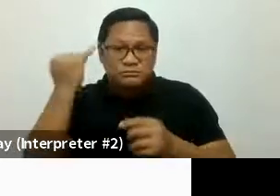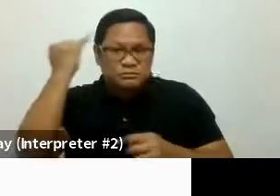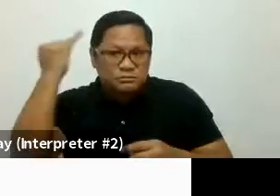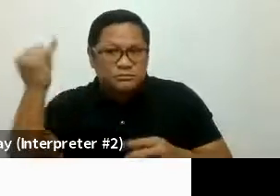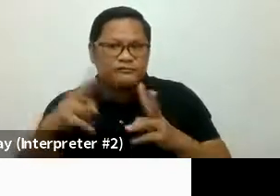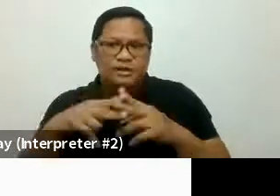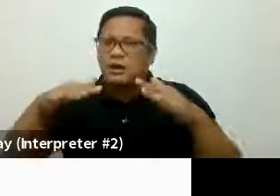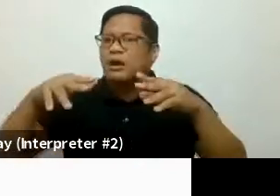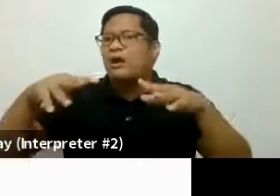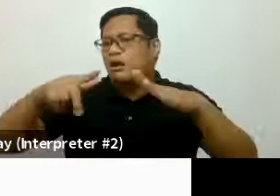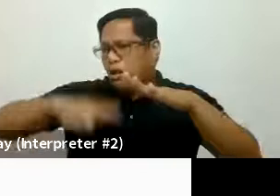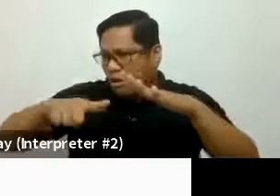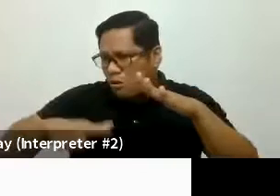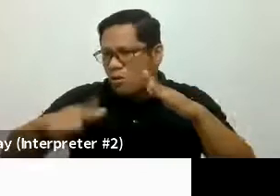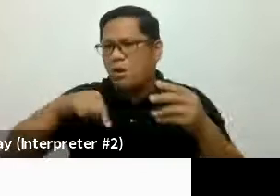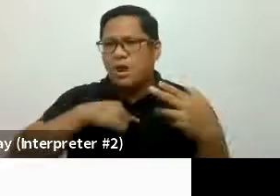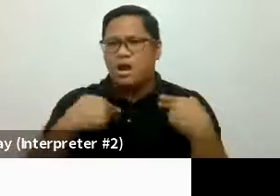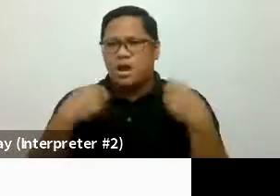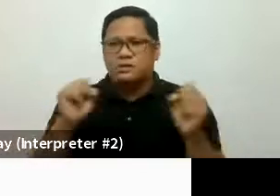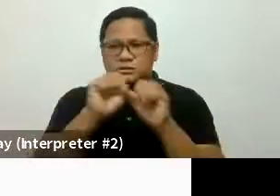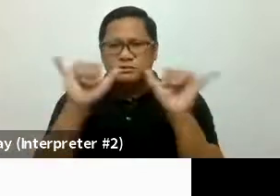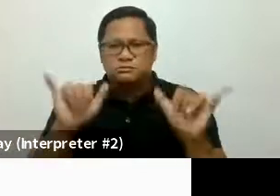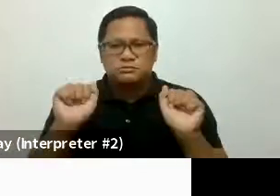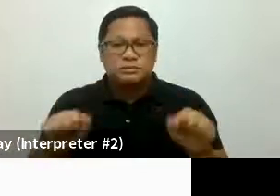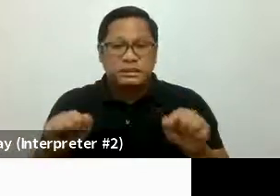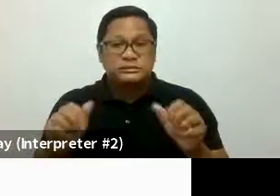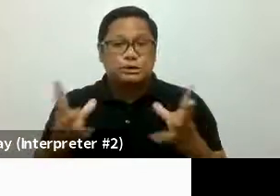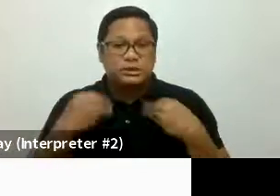our health system capacity is. Which means when